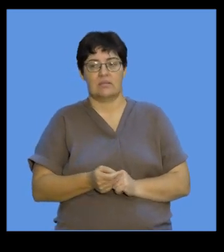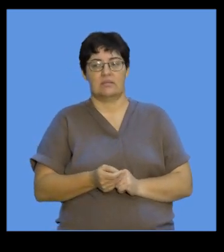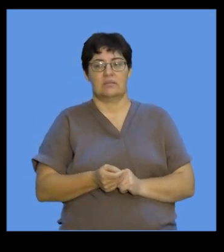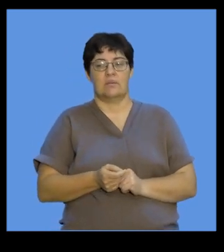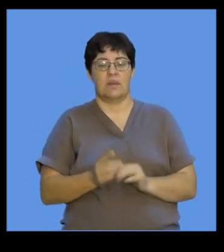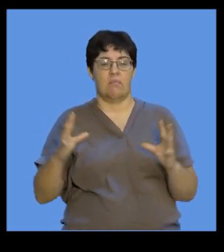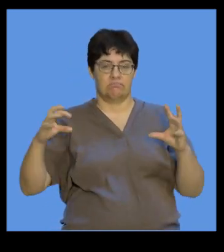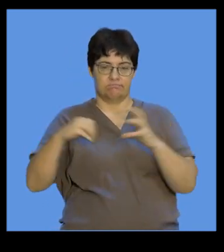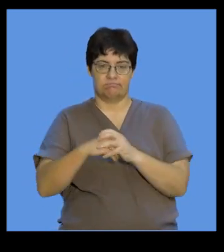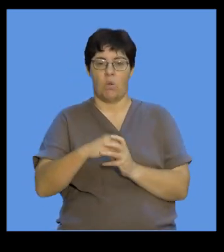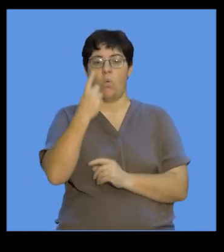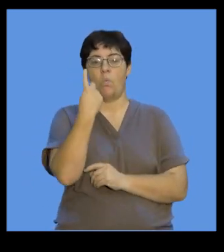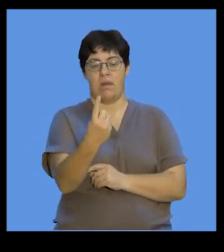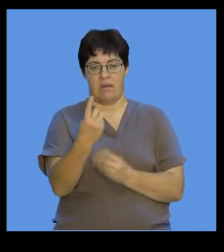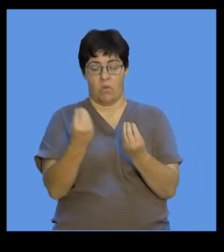object.